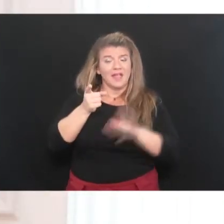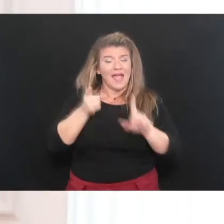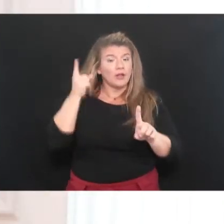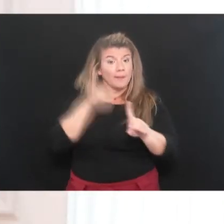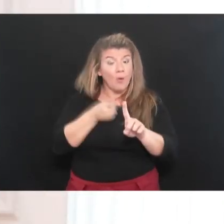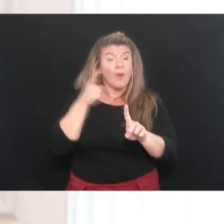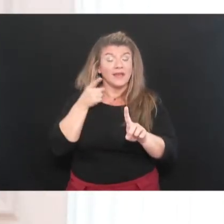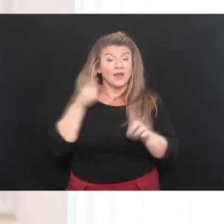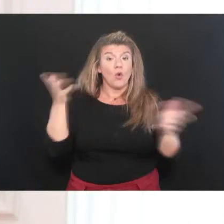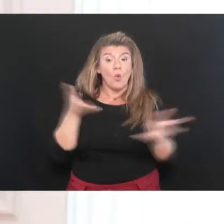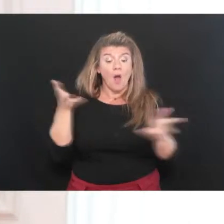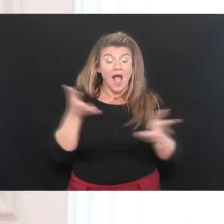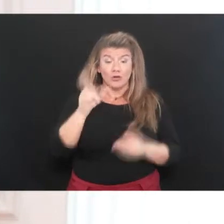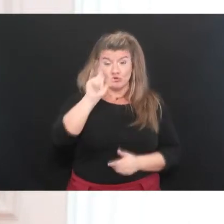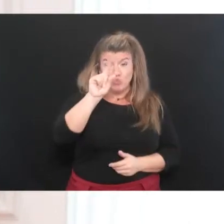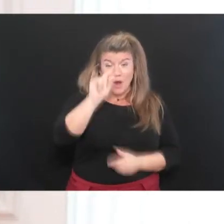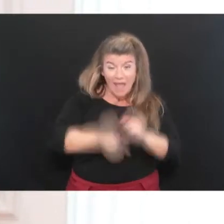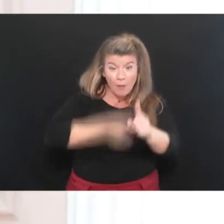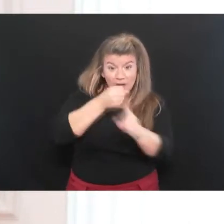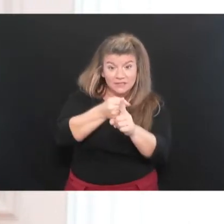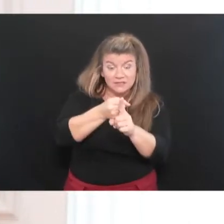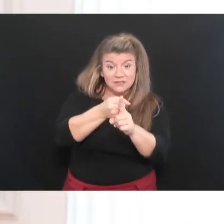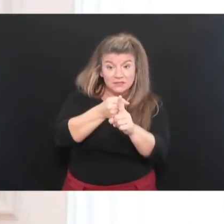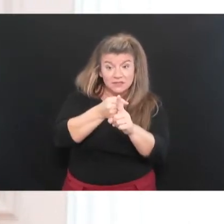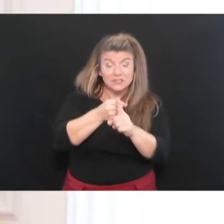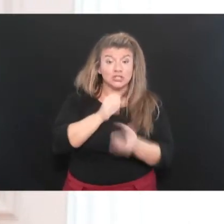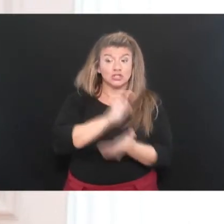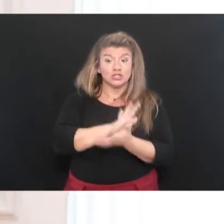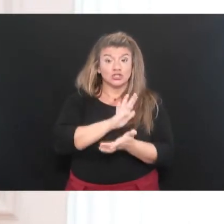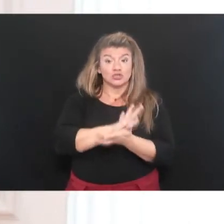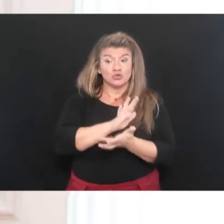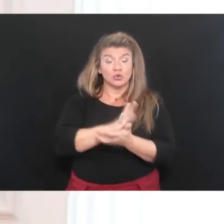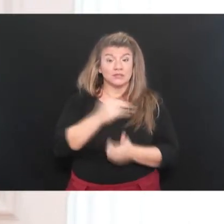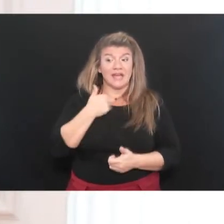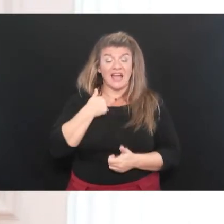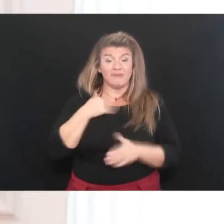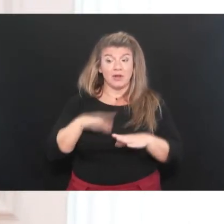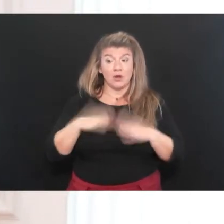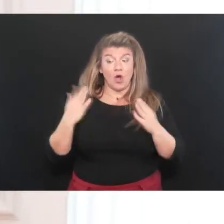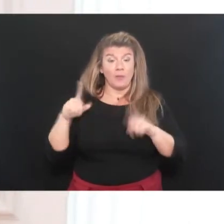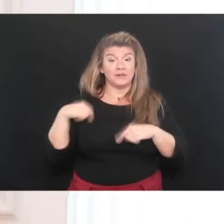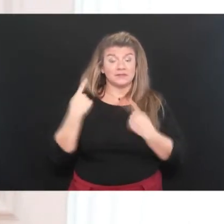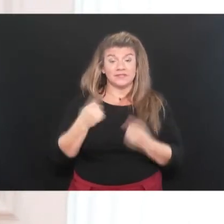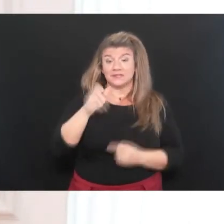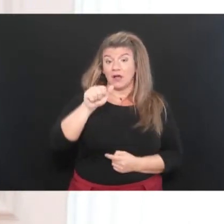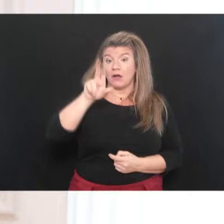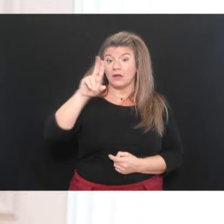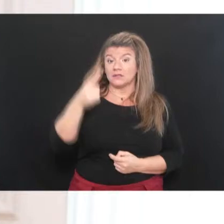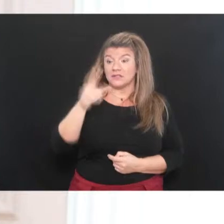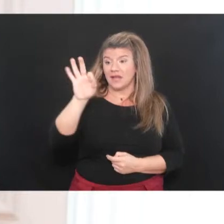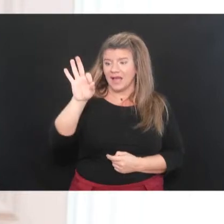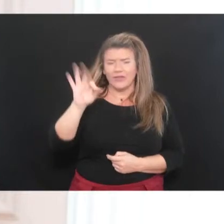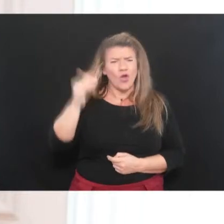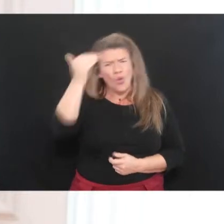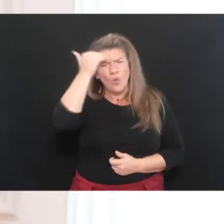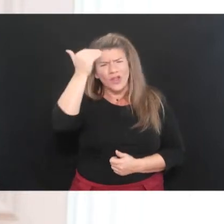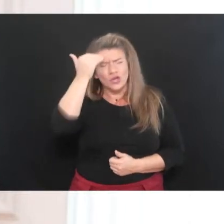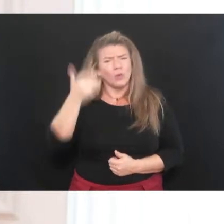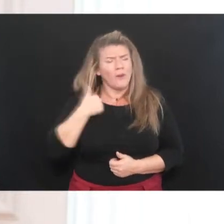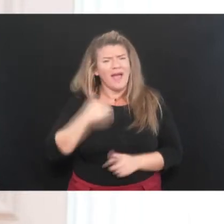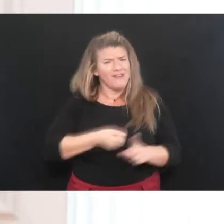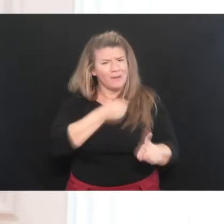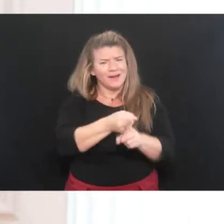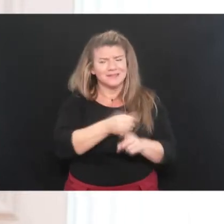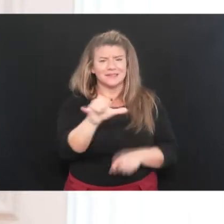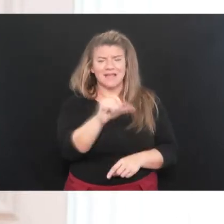point of 20 outbreaks, schools have been going since August 9th. We knew there would be outbreaks. There were last